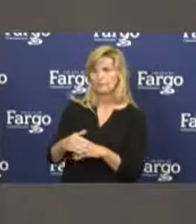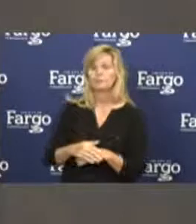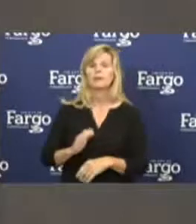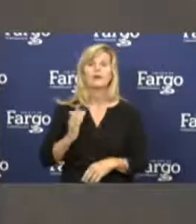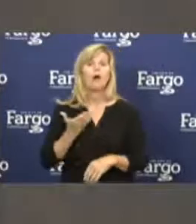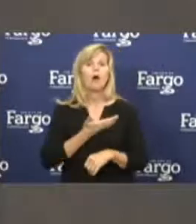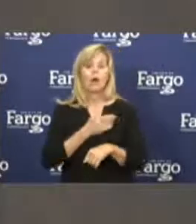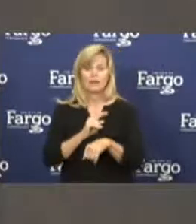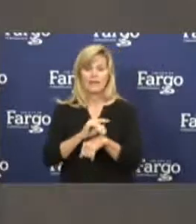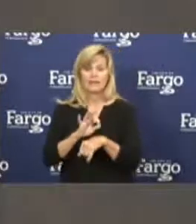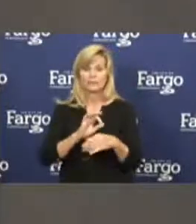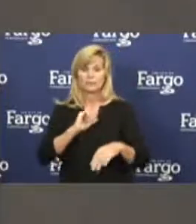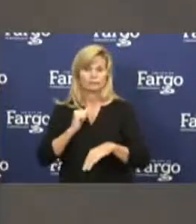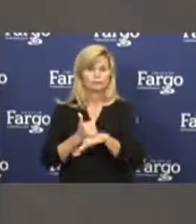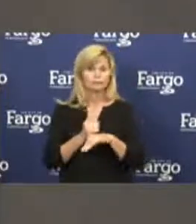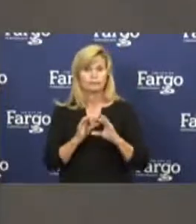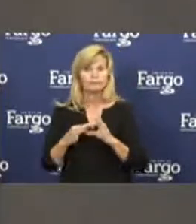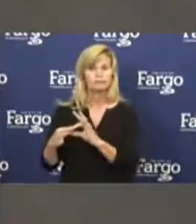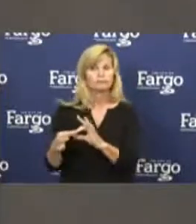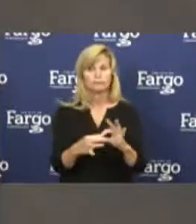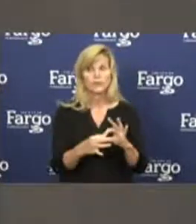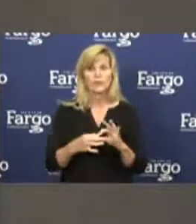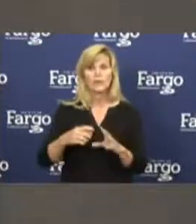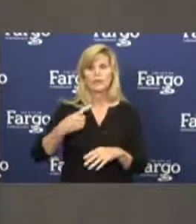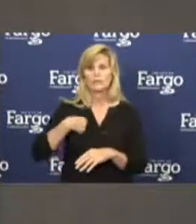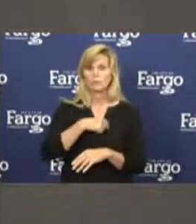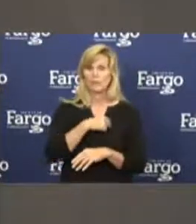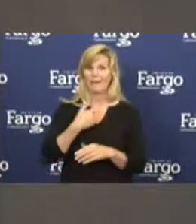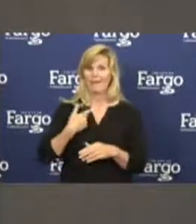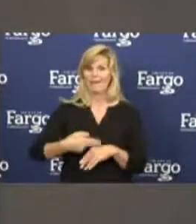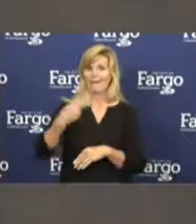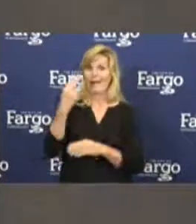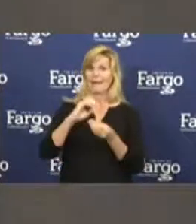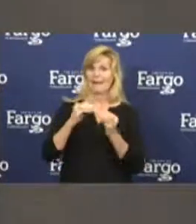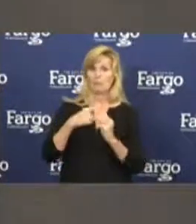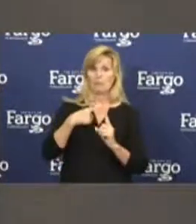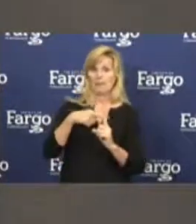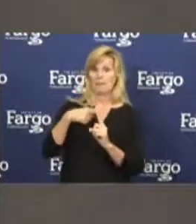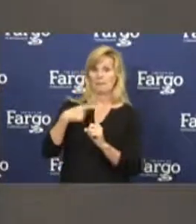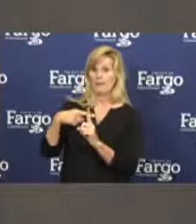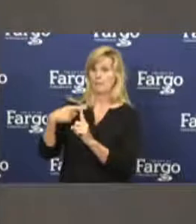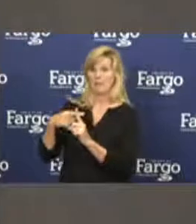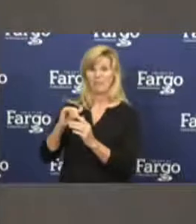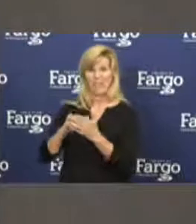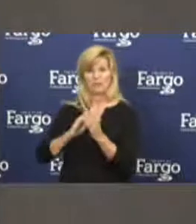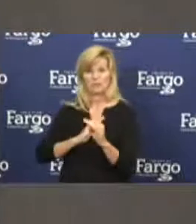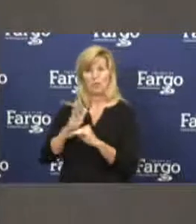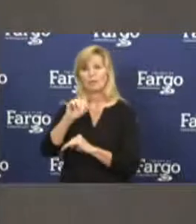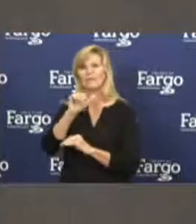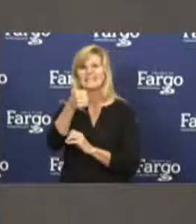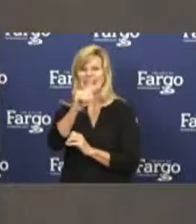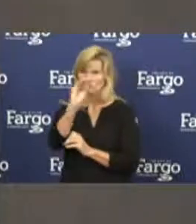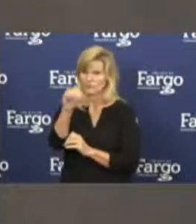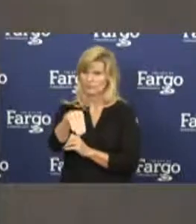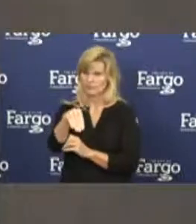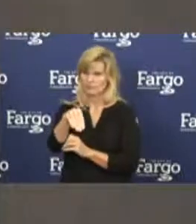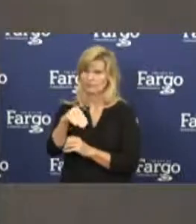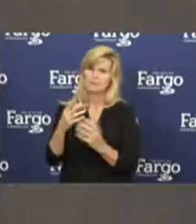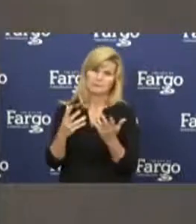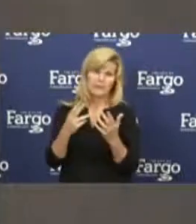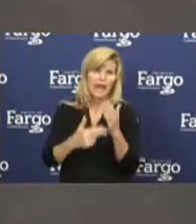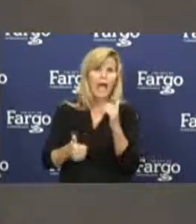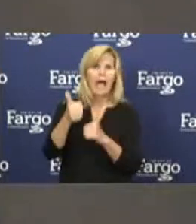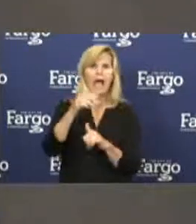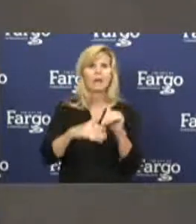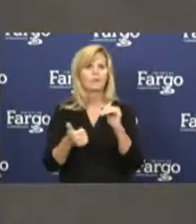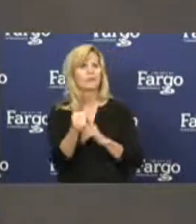force formation was due to our very high positivity rate, which at the time was over 10%, considerably higher than other counties in